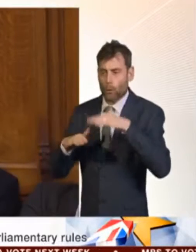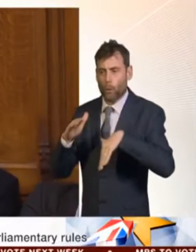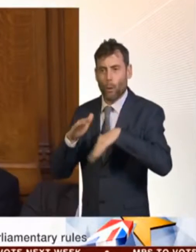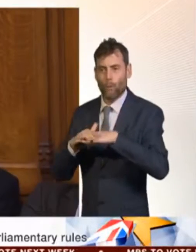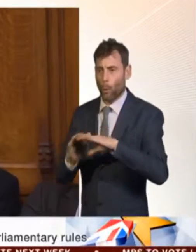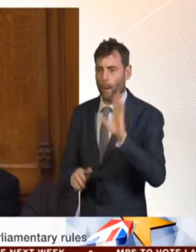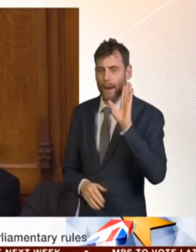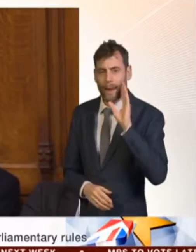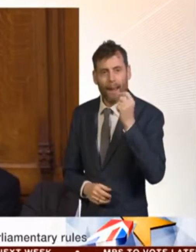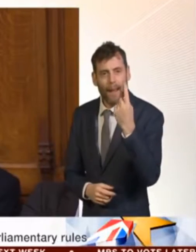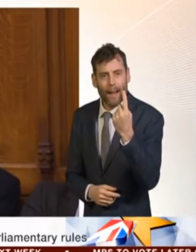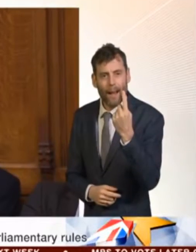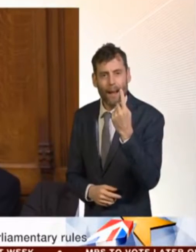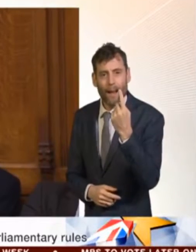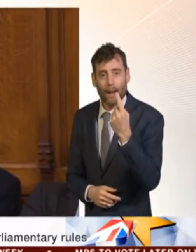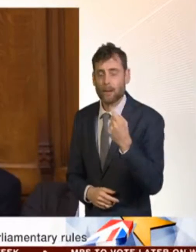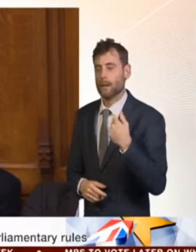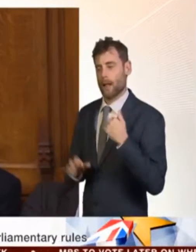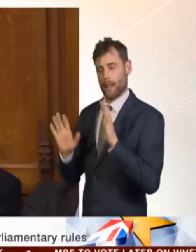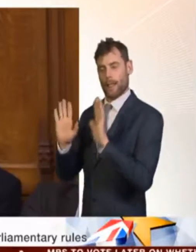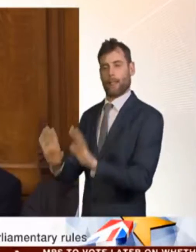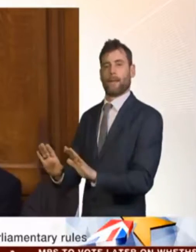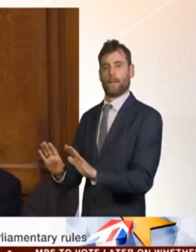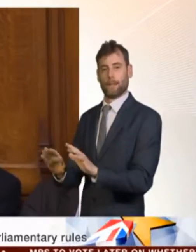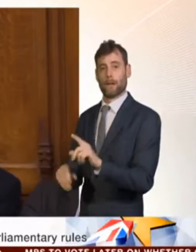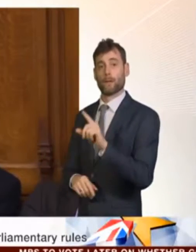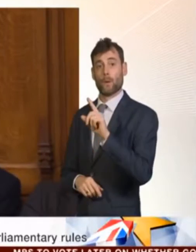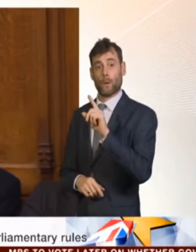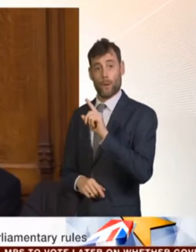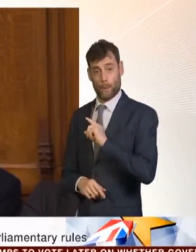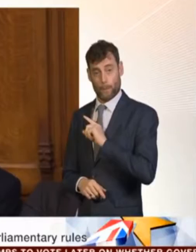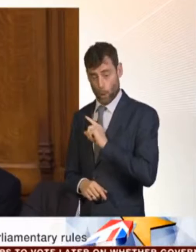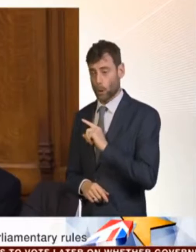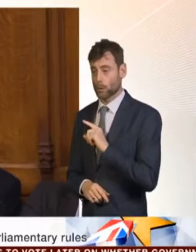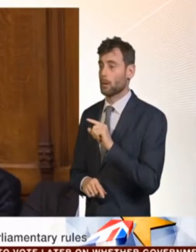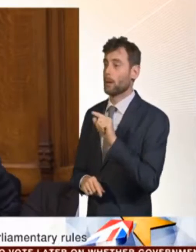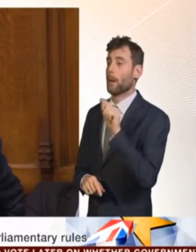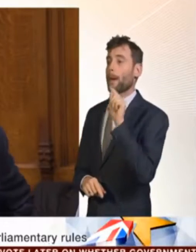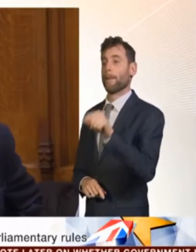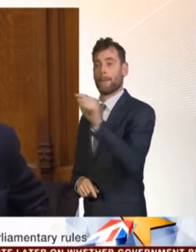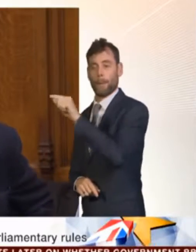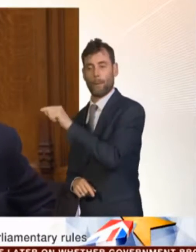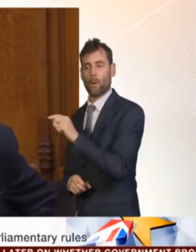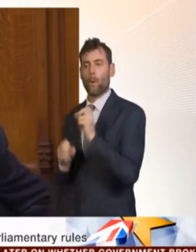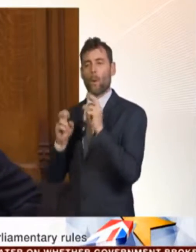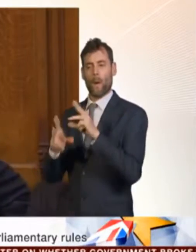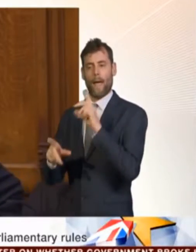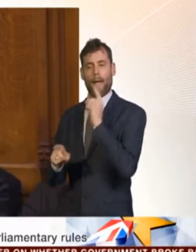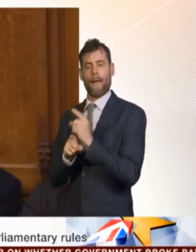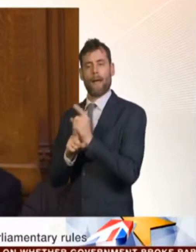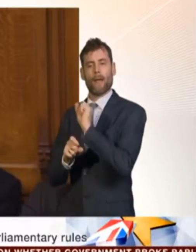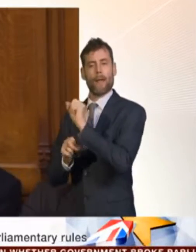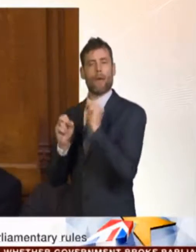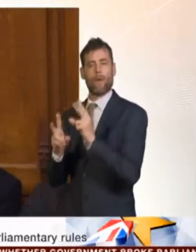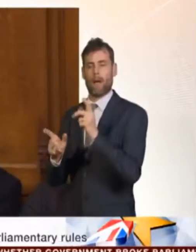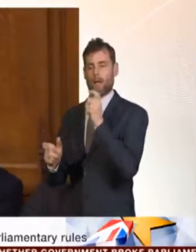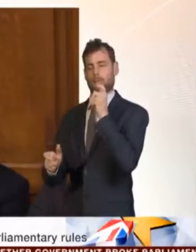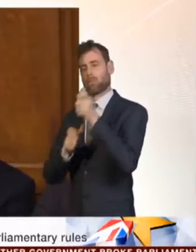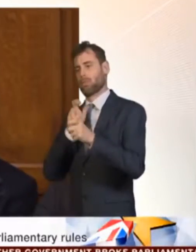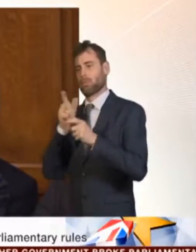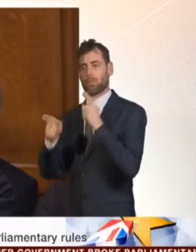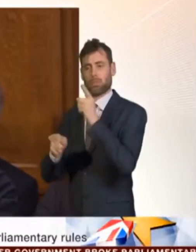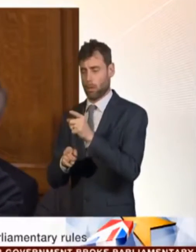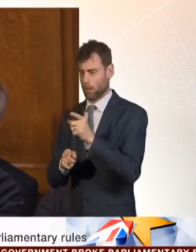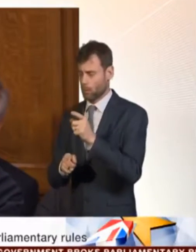at that, because people in those circumstances do use language which sometimes perhaps underestimates